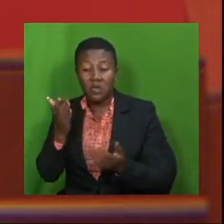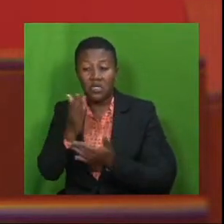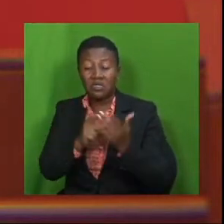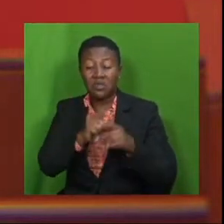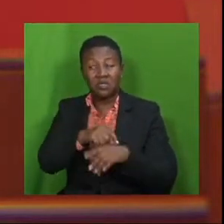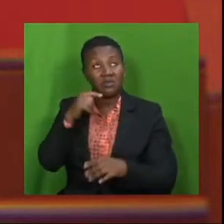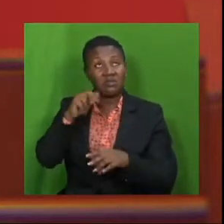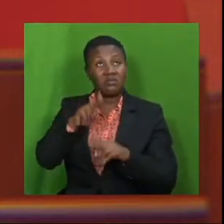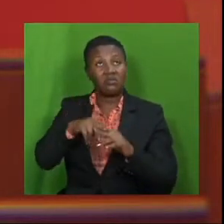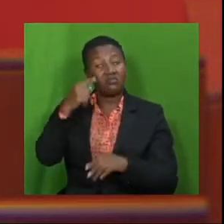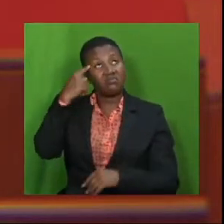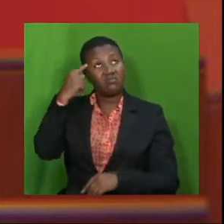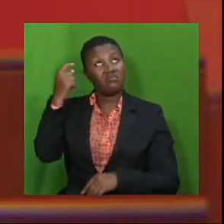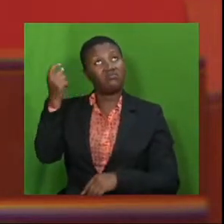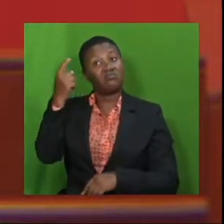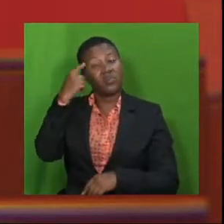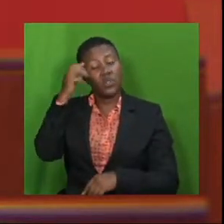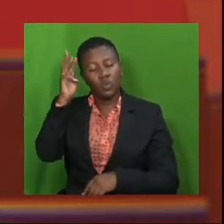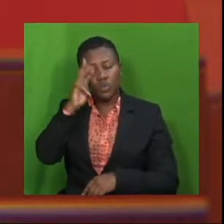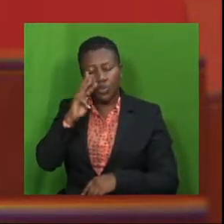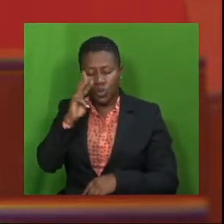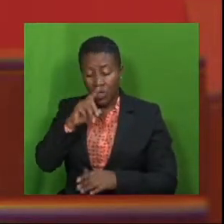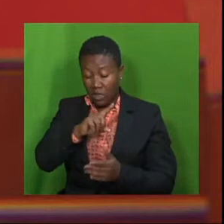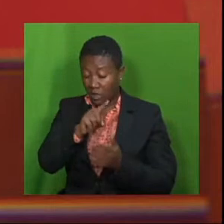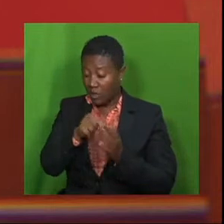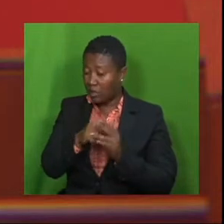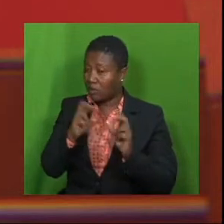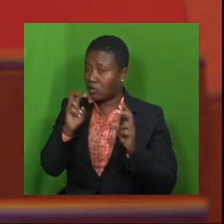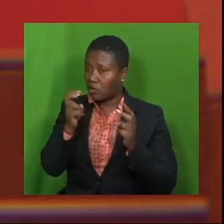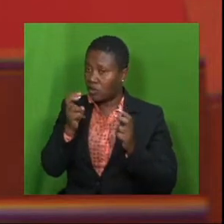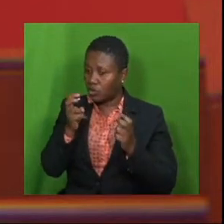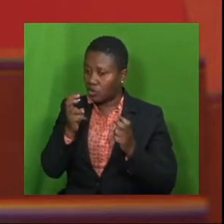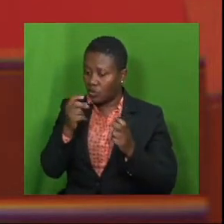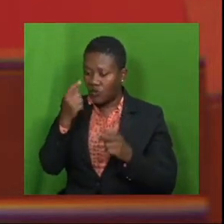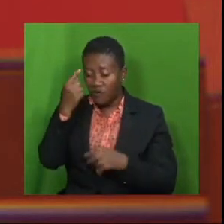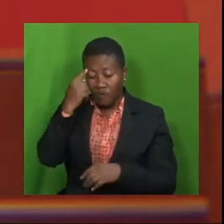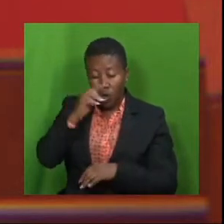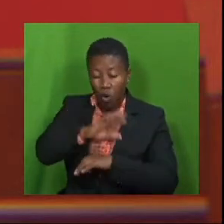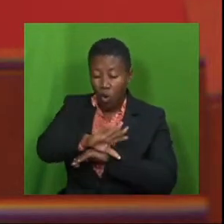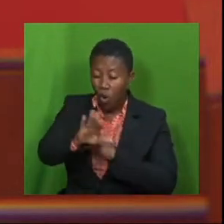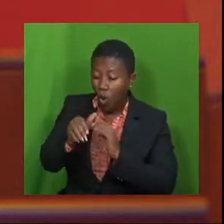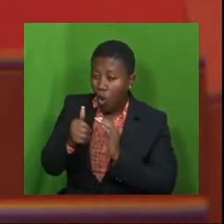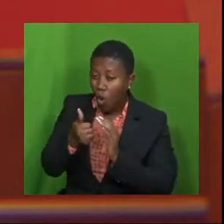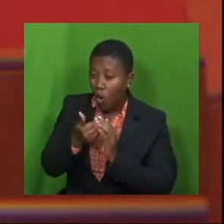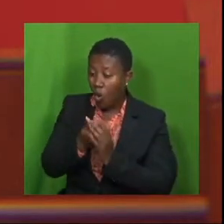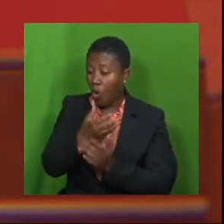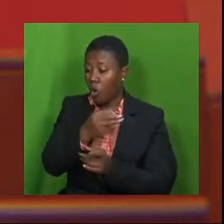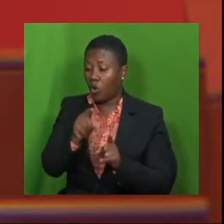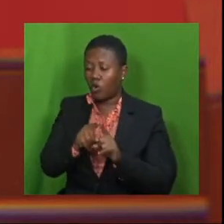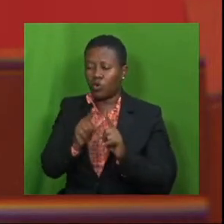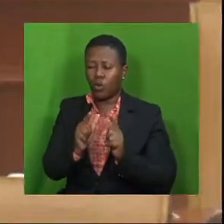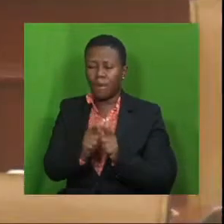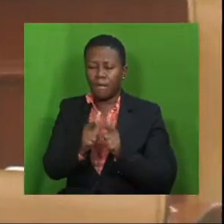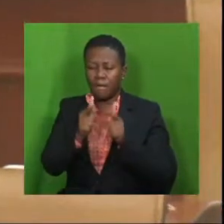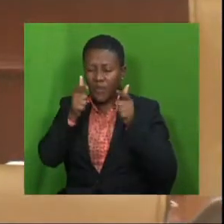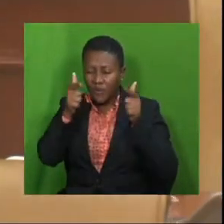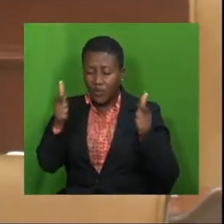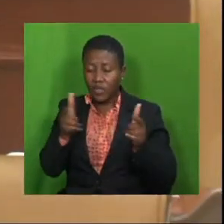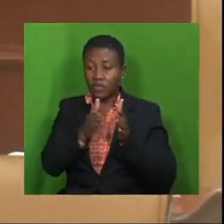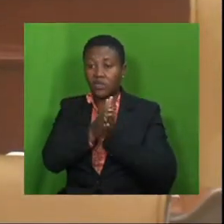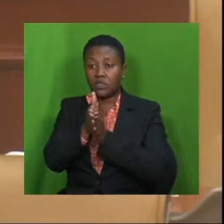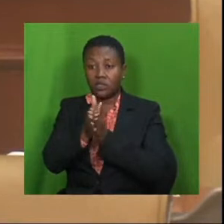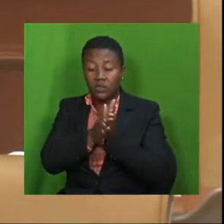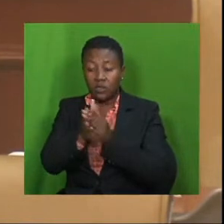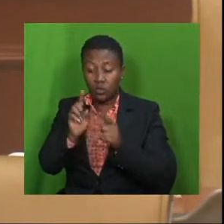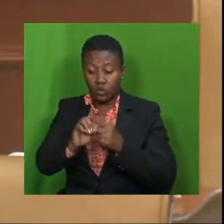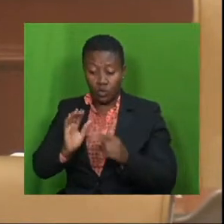This issue concerns all of us and is of great interest to our people. So I